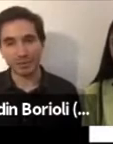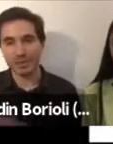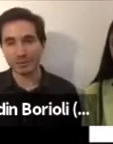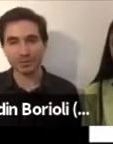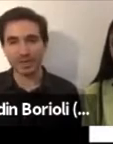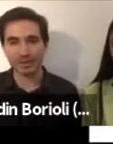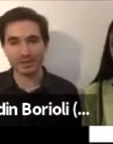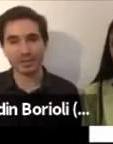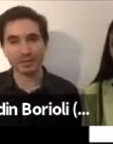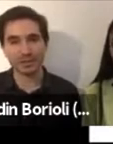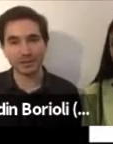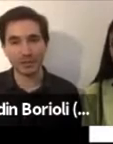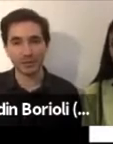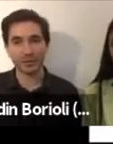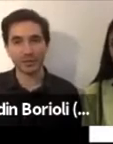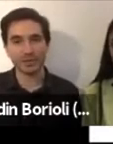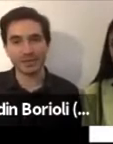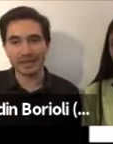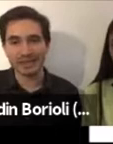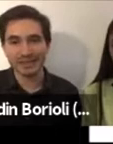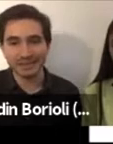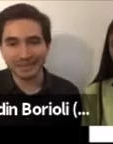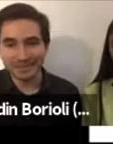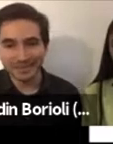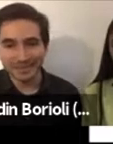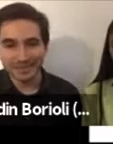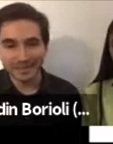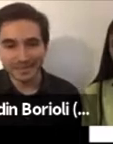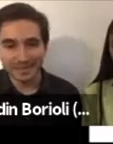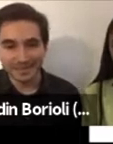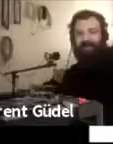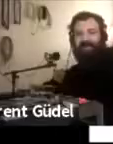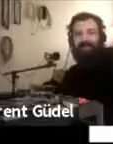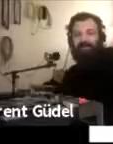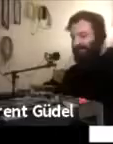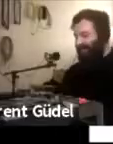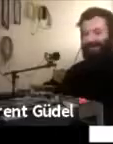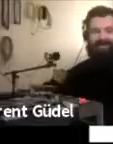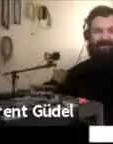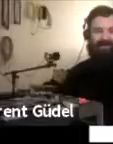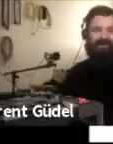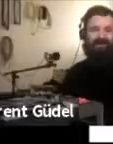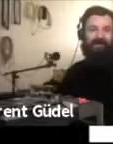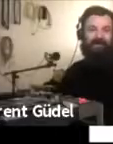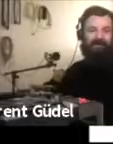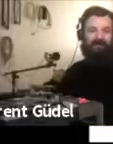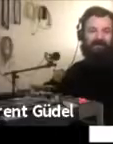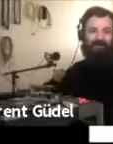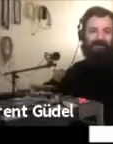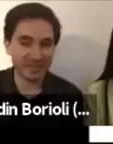to him, or maybe you want to start straight away, Laurent, you decide. Now I can speak a little bit. do you